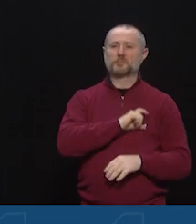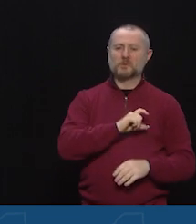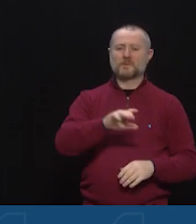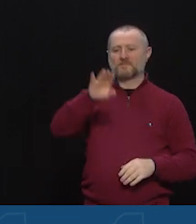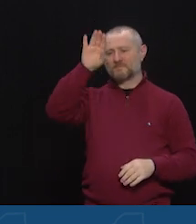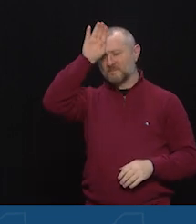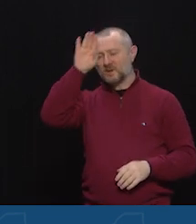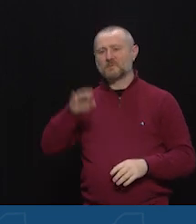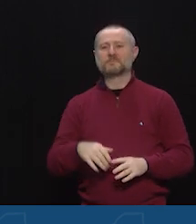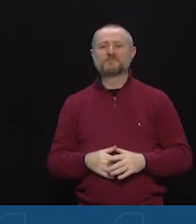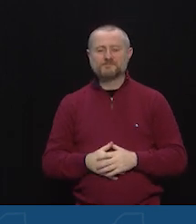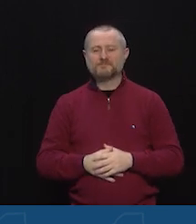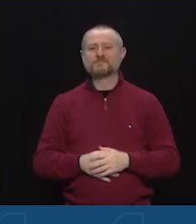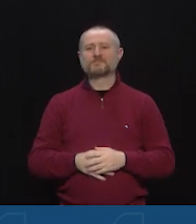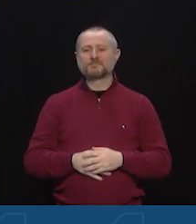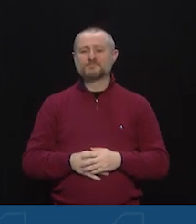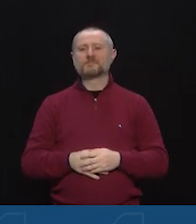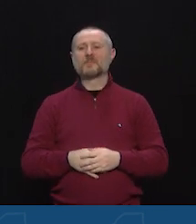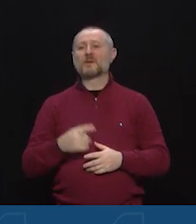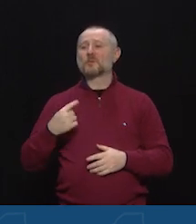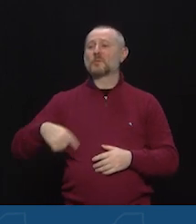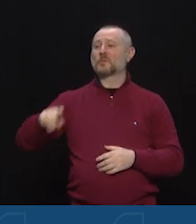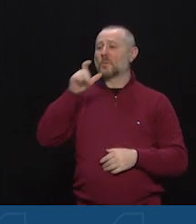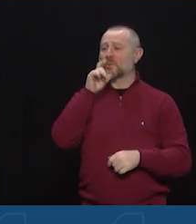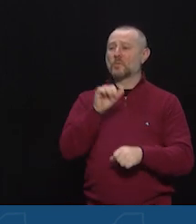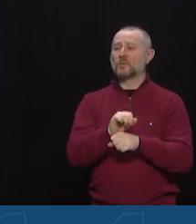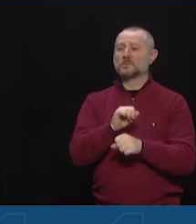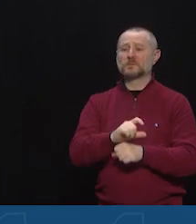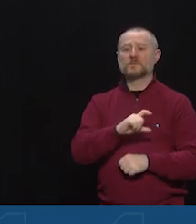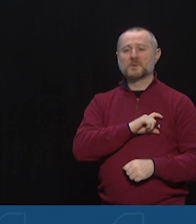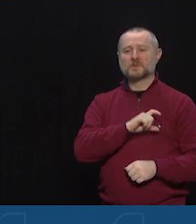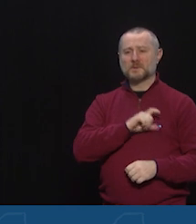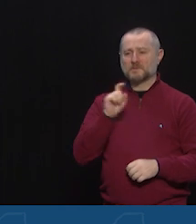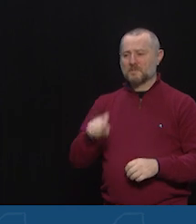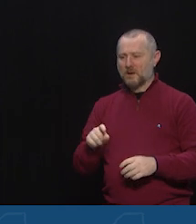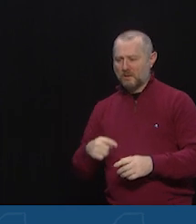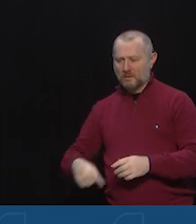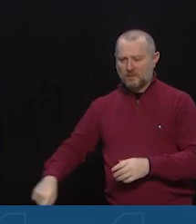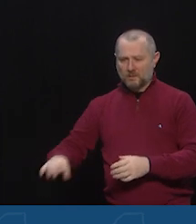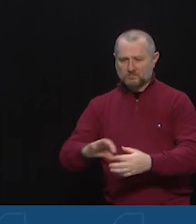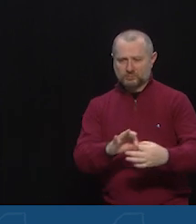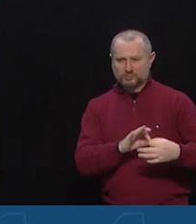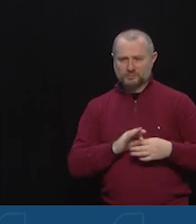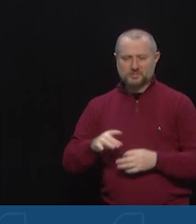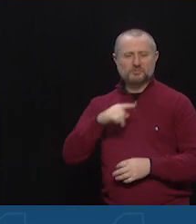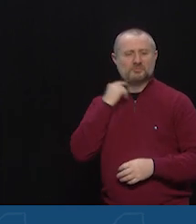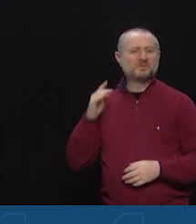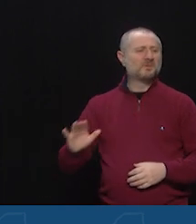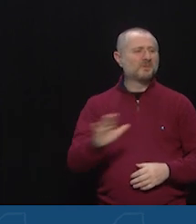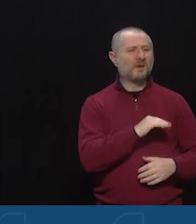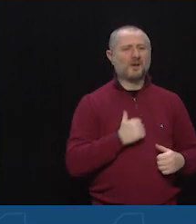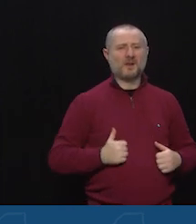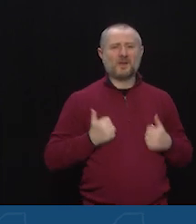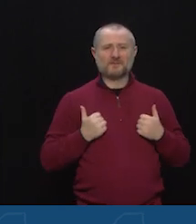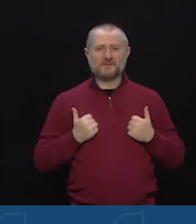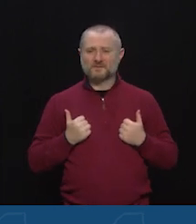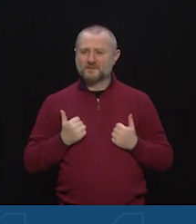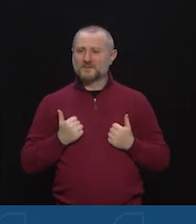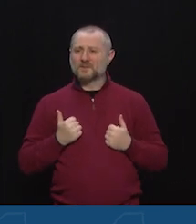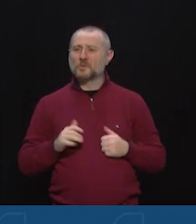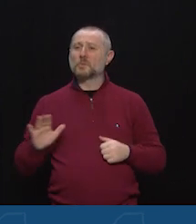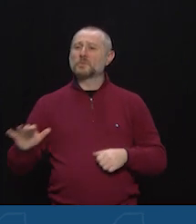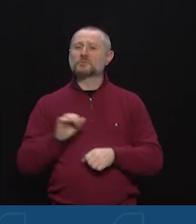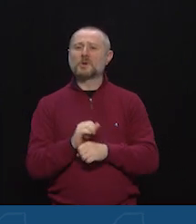our men and women in uniform because they're out there putting their lives on the line to keep us safe.